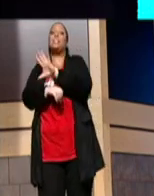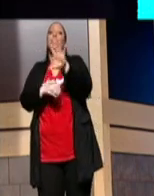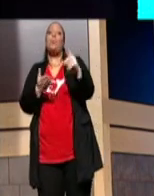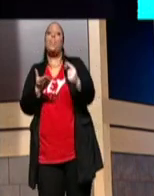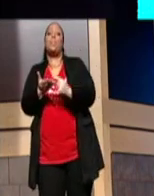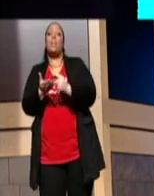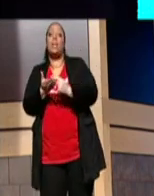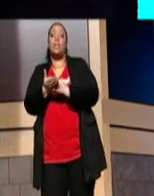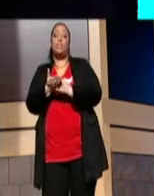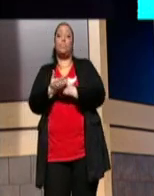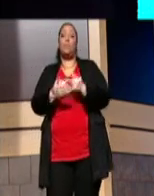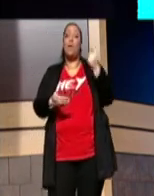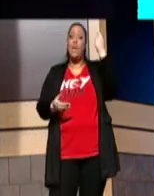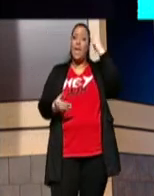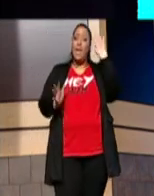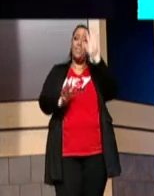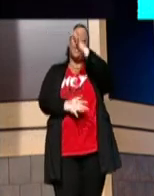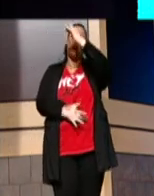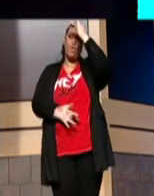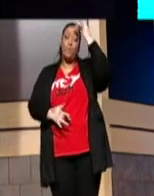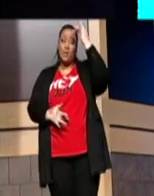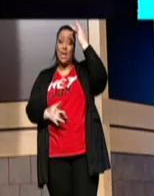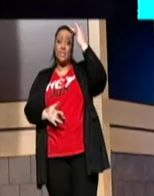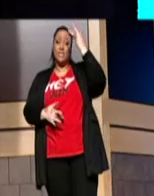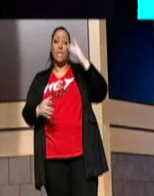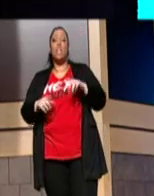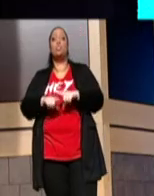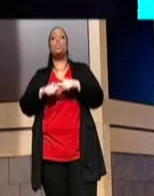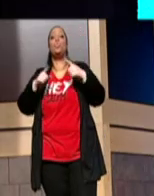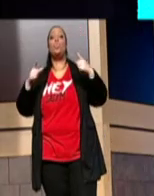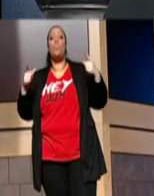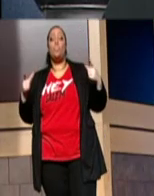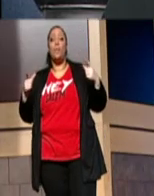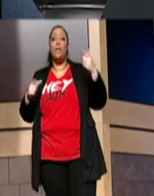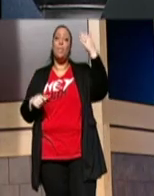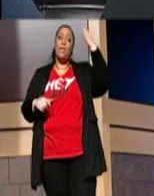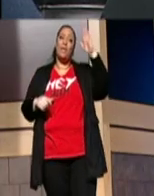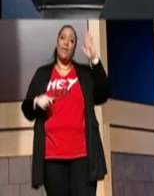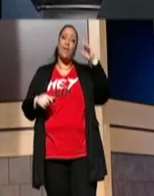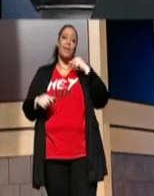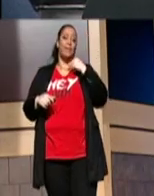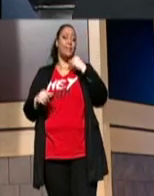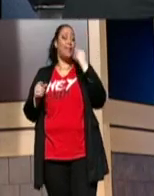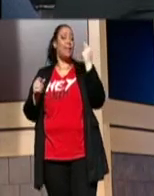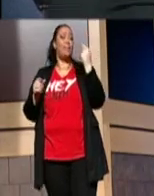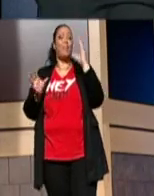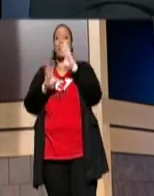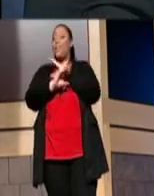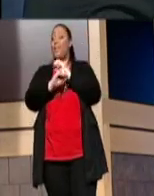that COVID-19 is too big for us to think that God ain't saying nothing. That's right.